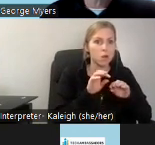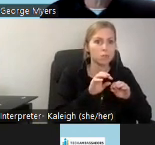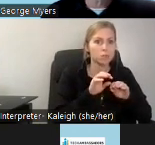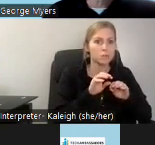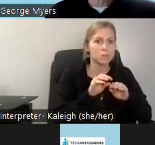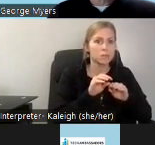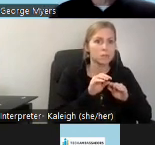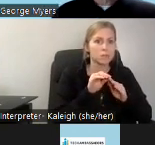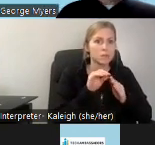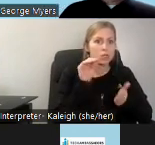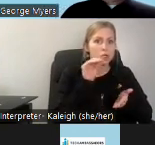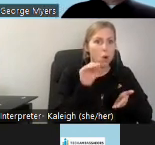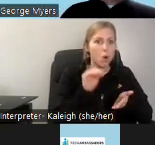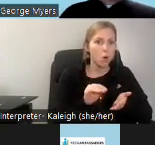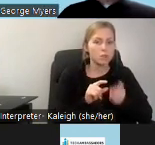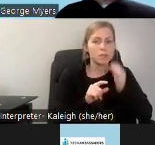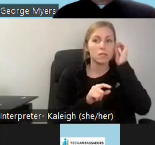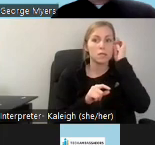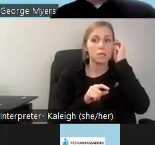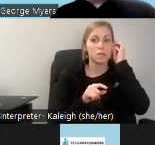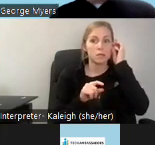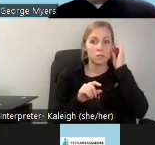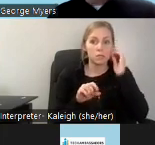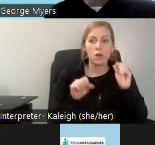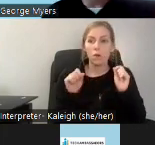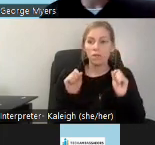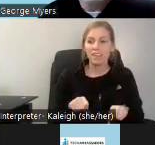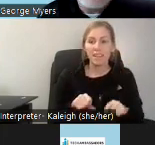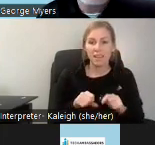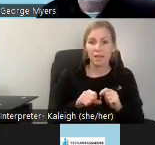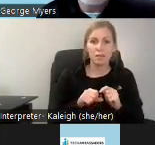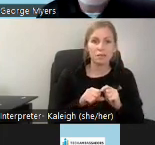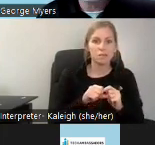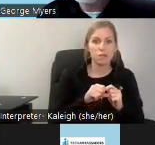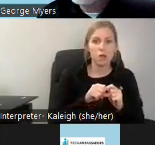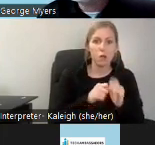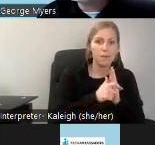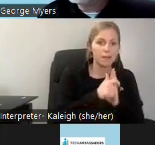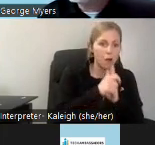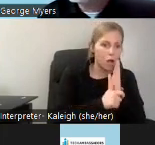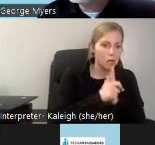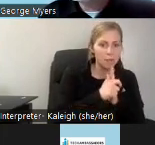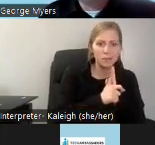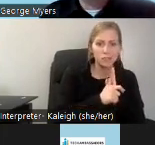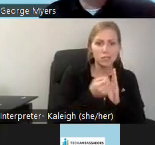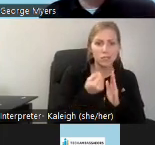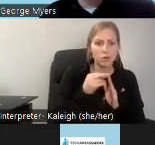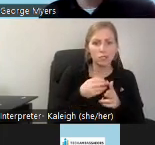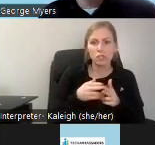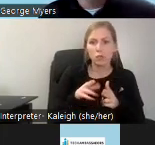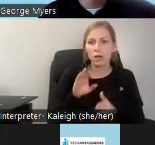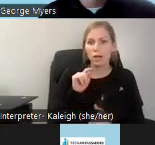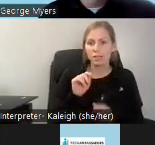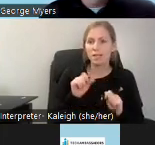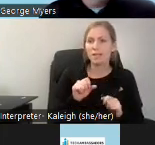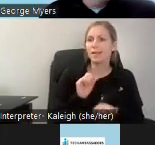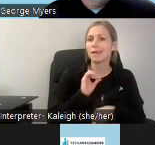automations and shortcuts themselves. There are tutorials